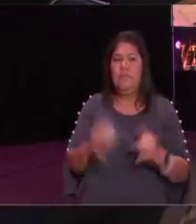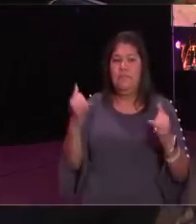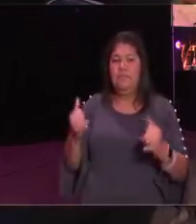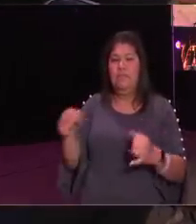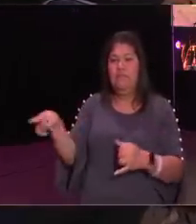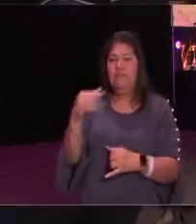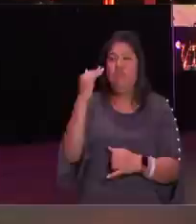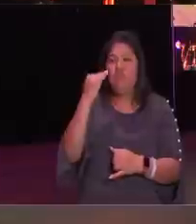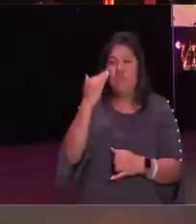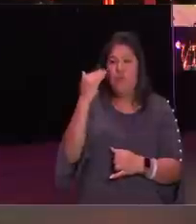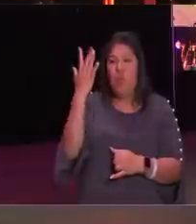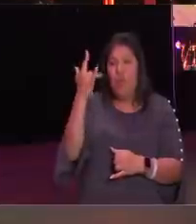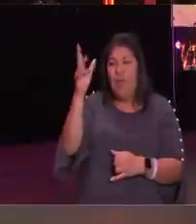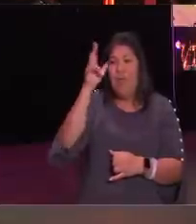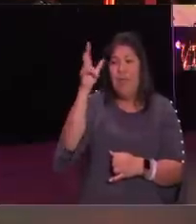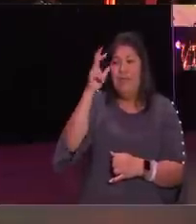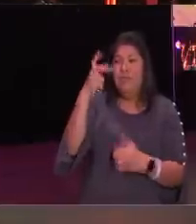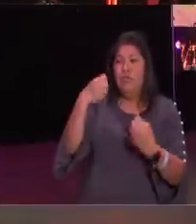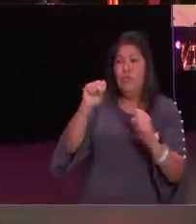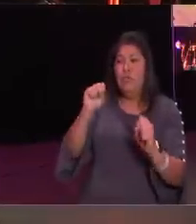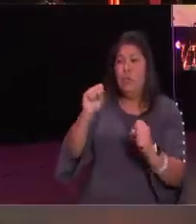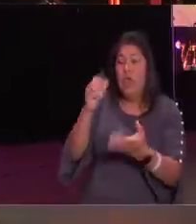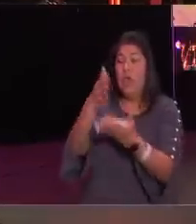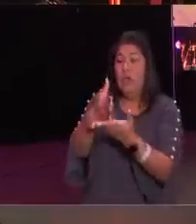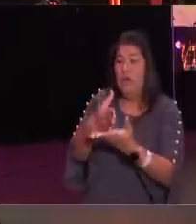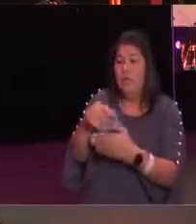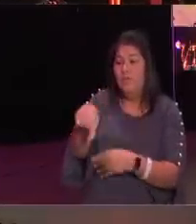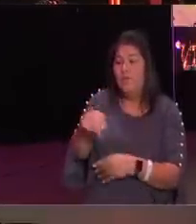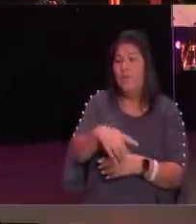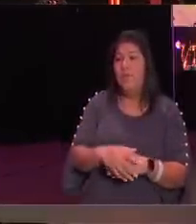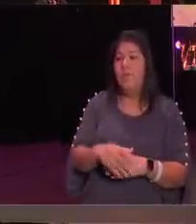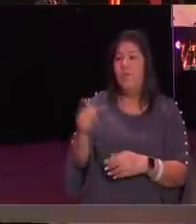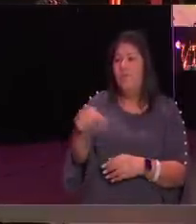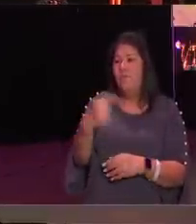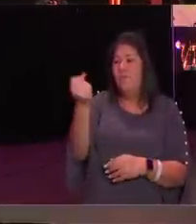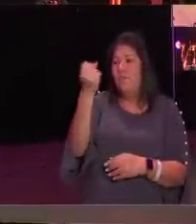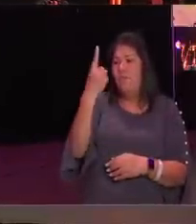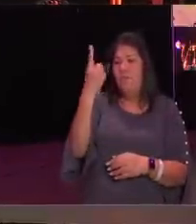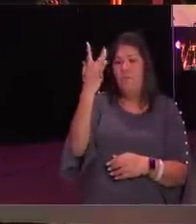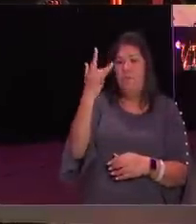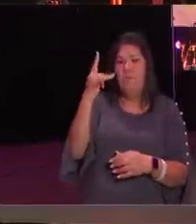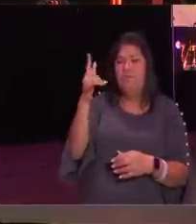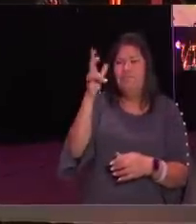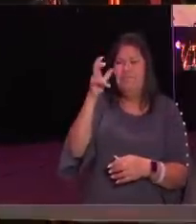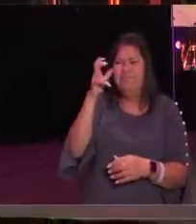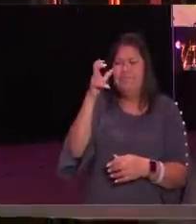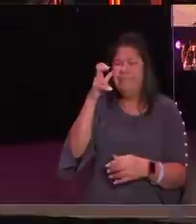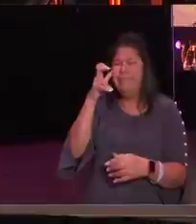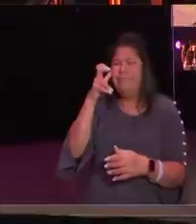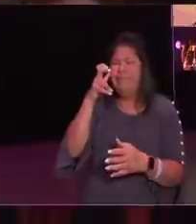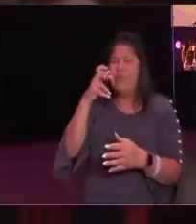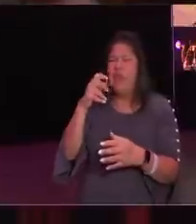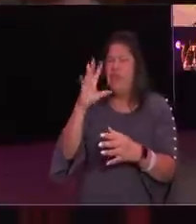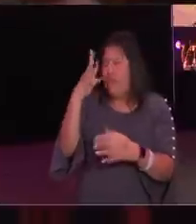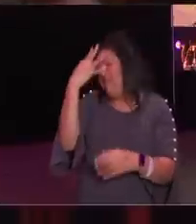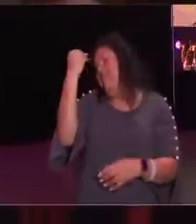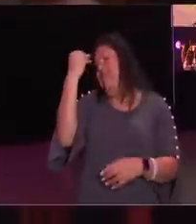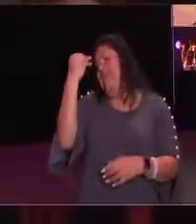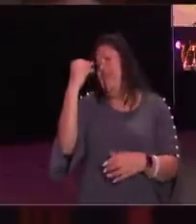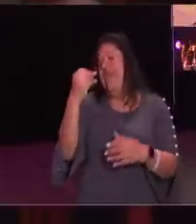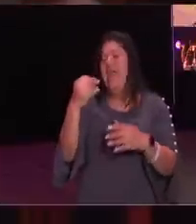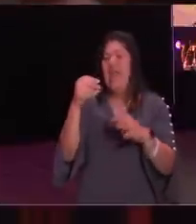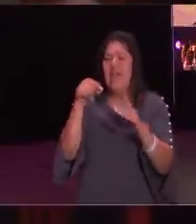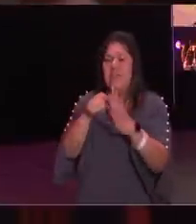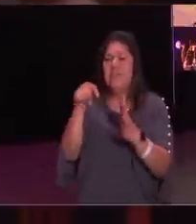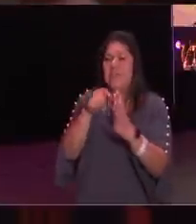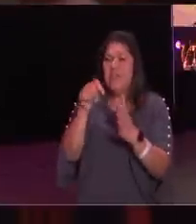Now you know why the devil was trying to stop him. Now you know why the enemy caused him to faint and